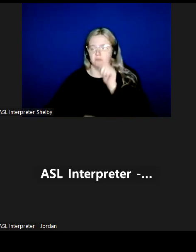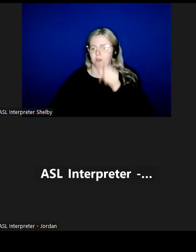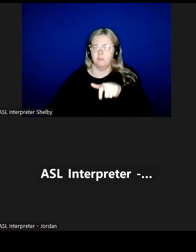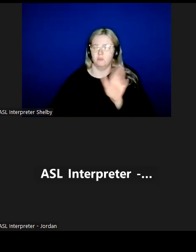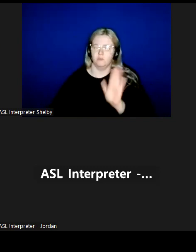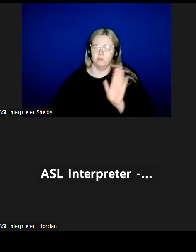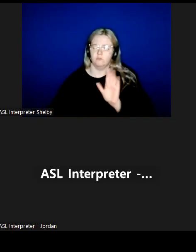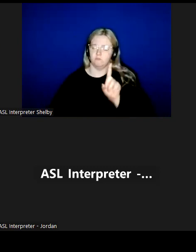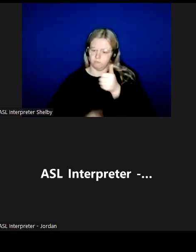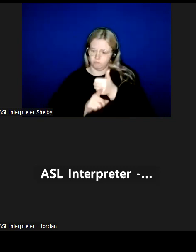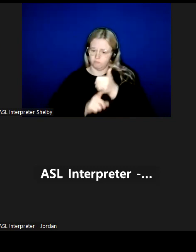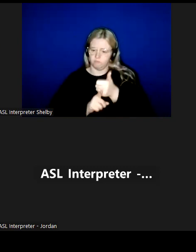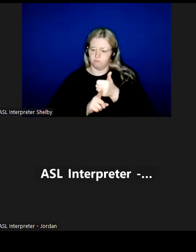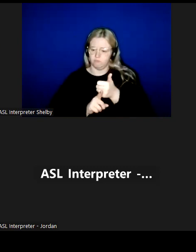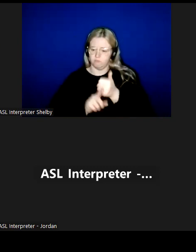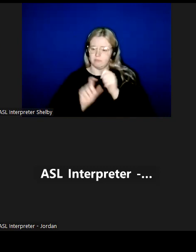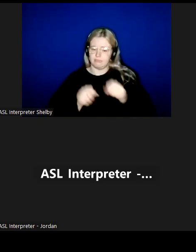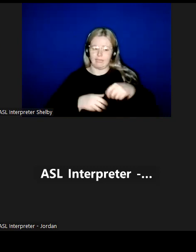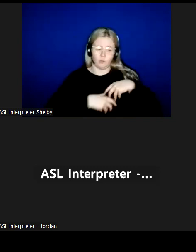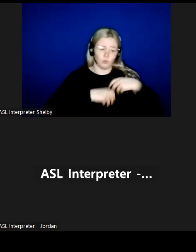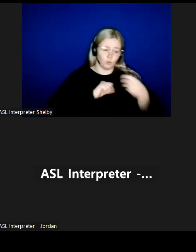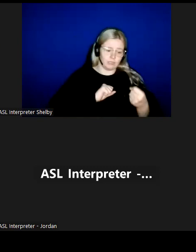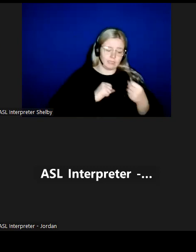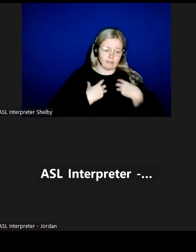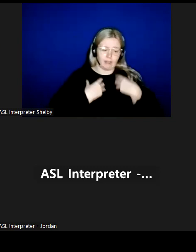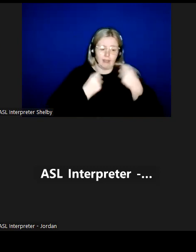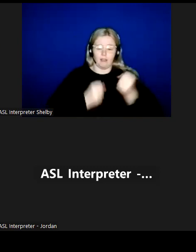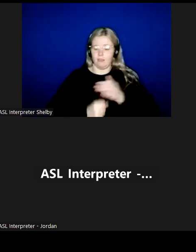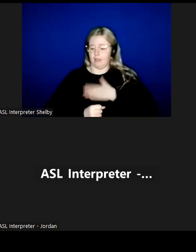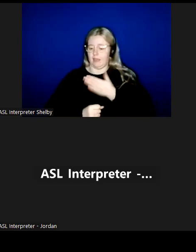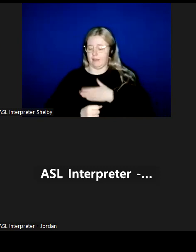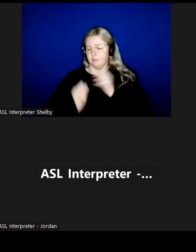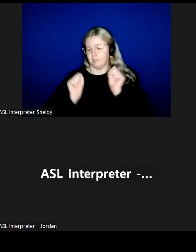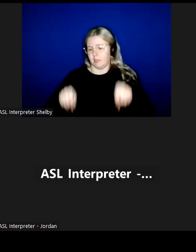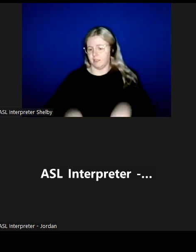You deserve to grieve in a healthy way.